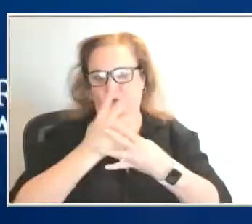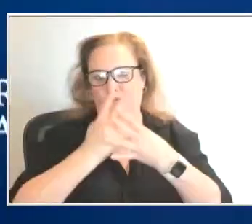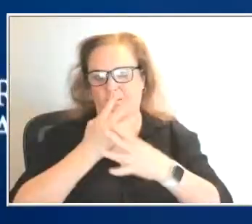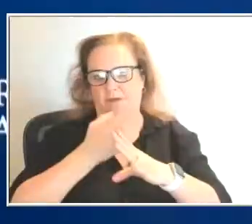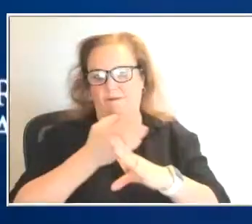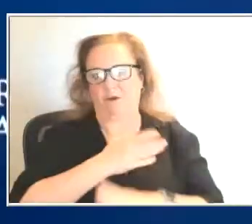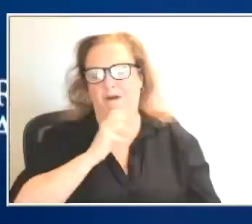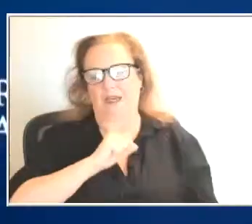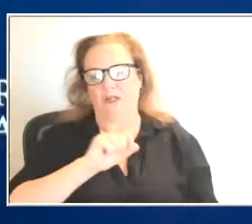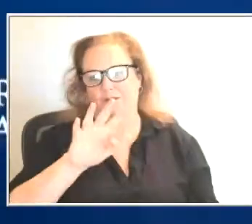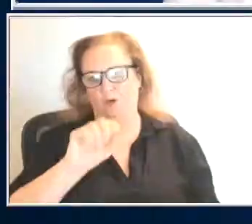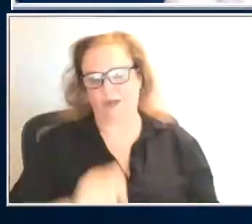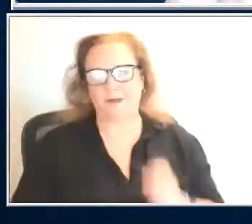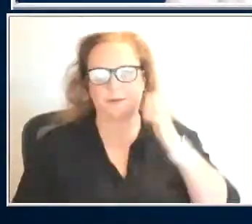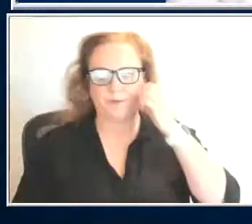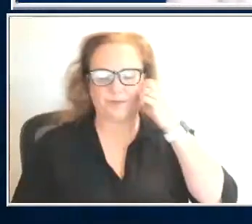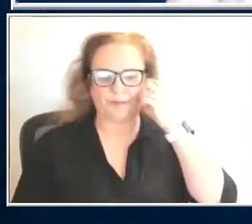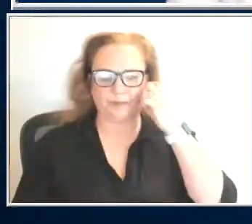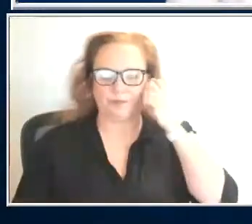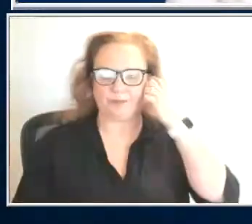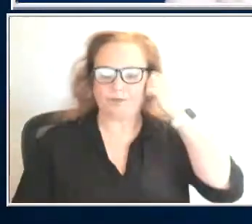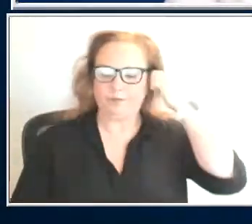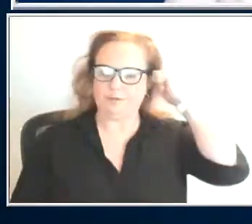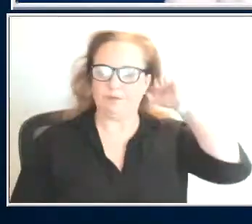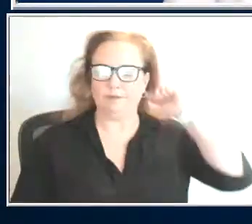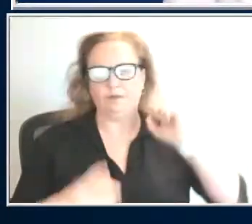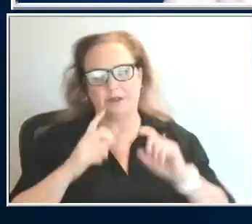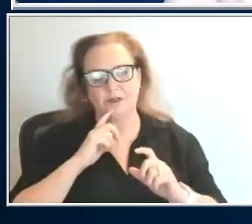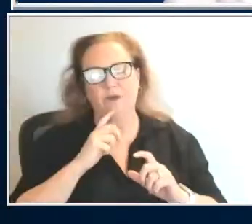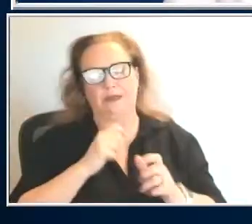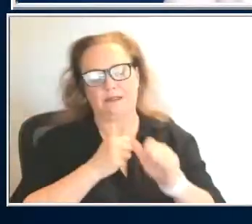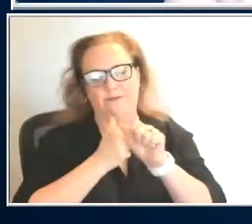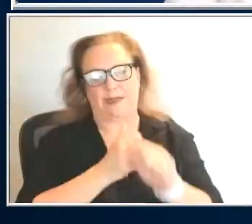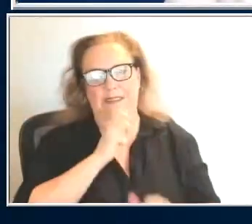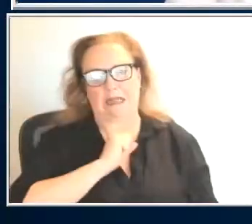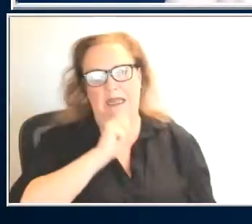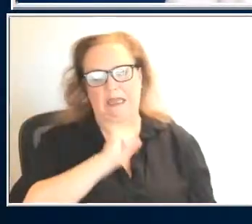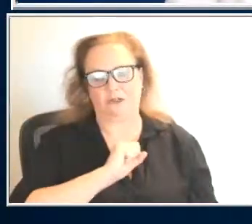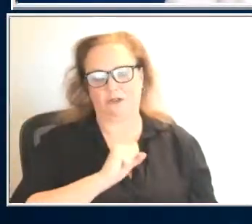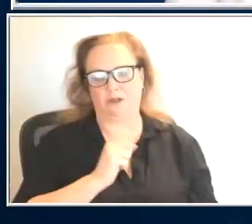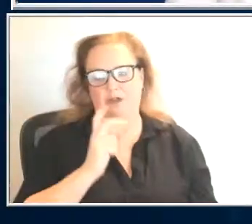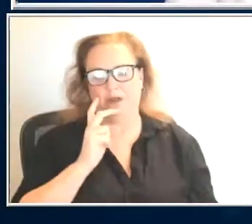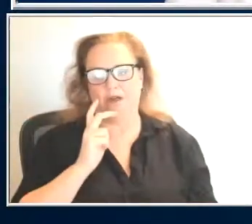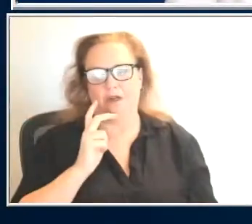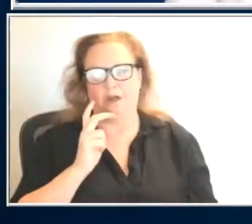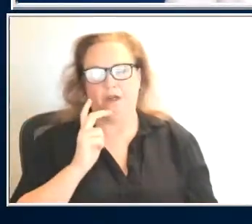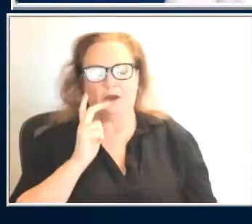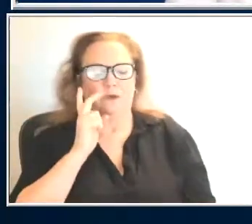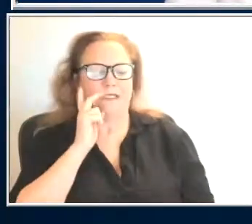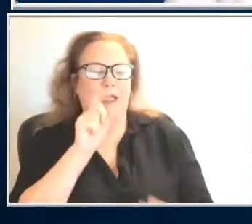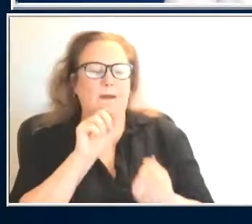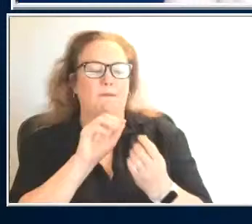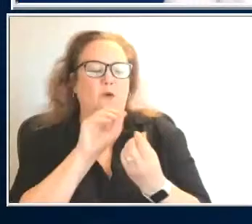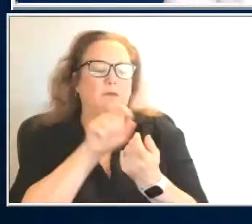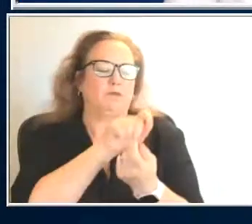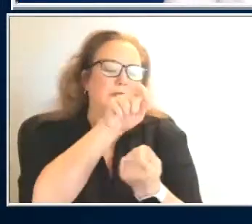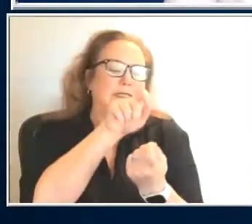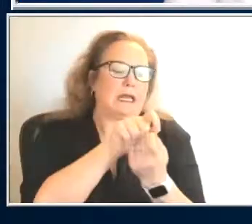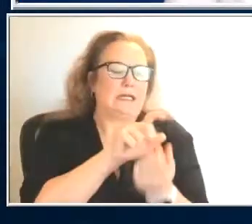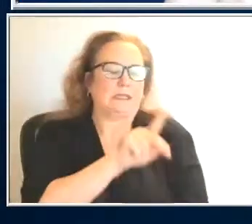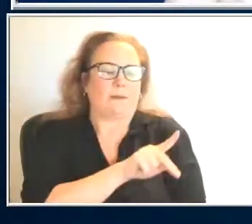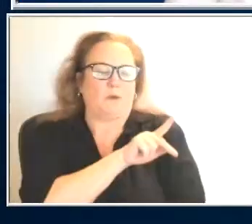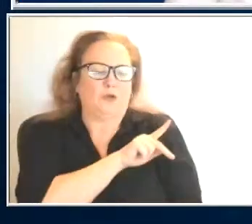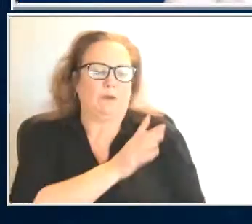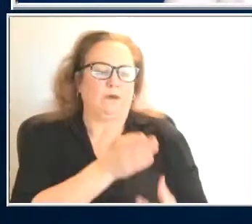40. So these guidelines are based on age. Could we think we'll see one day any more precise, personalized recommendations based on